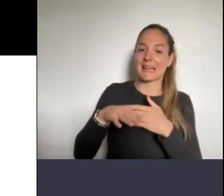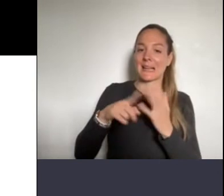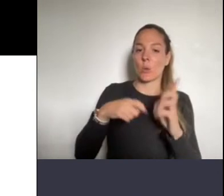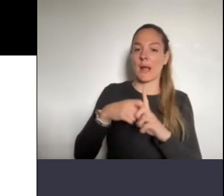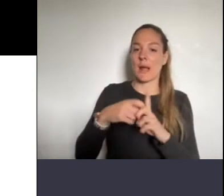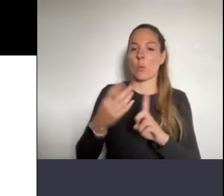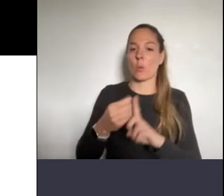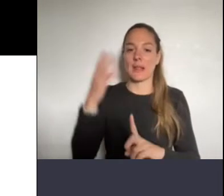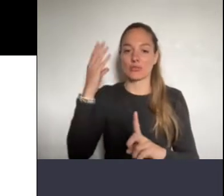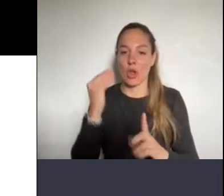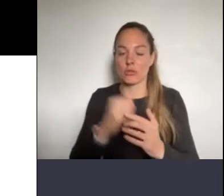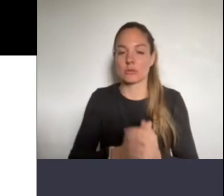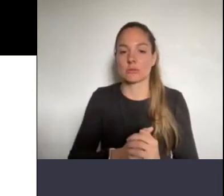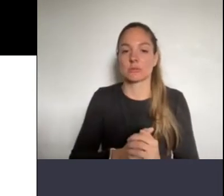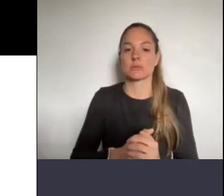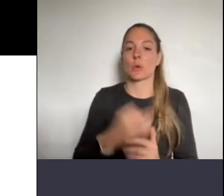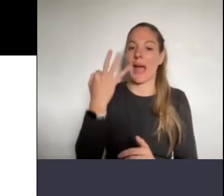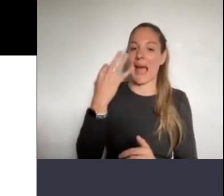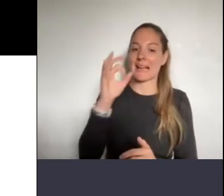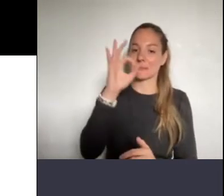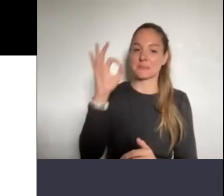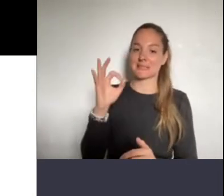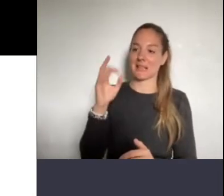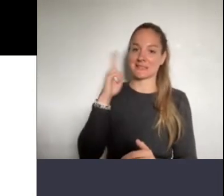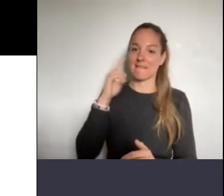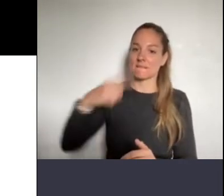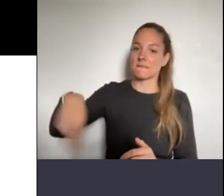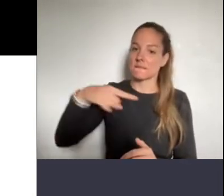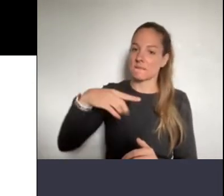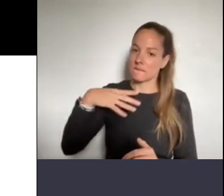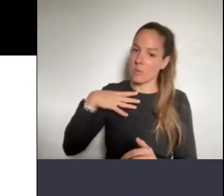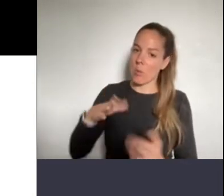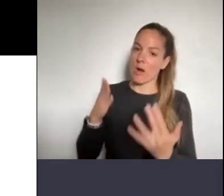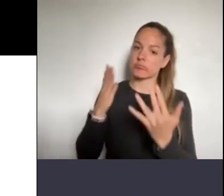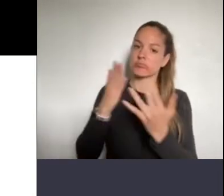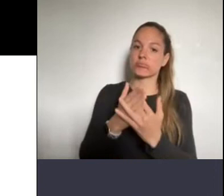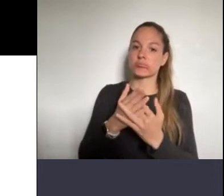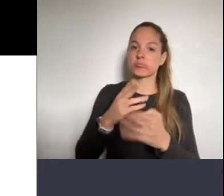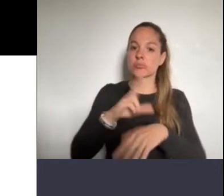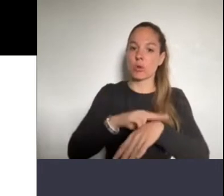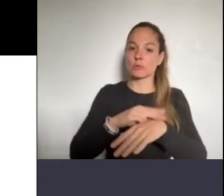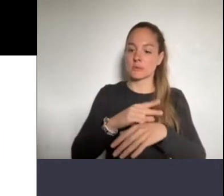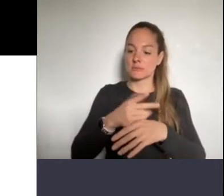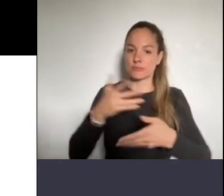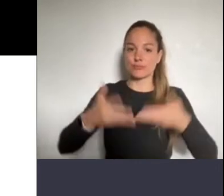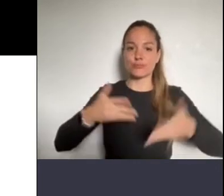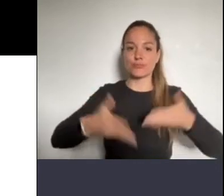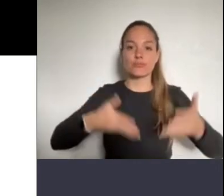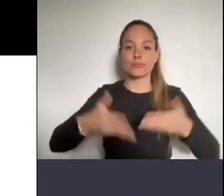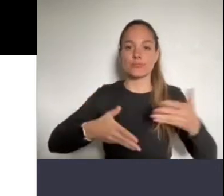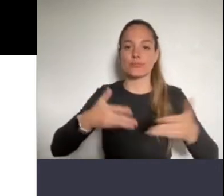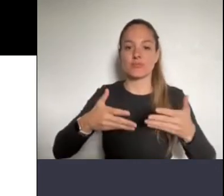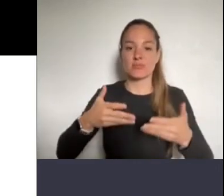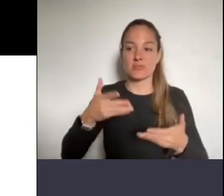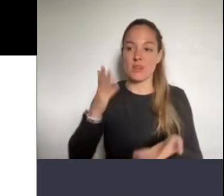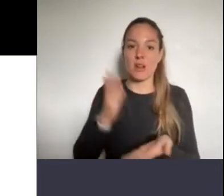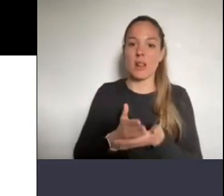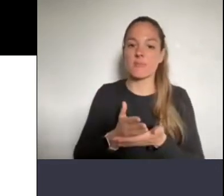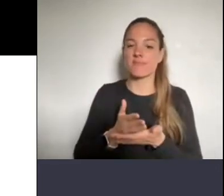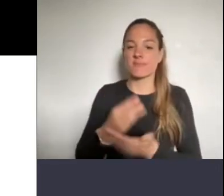deaf people want to speak with a doctor in BSL only, and only 30% actually managed to access